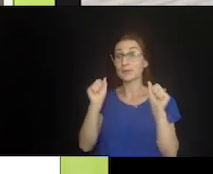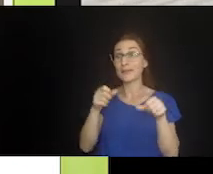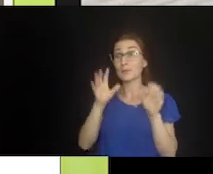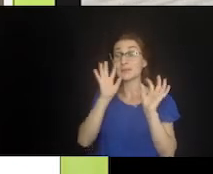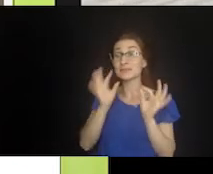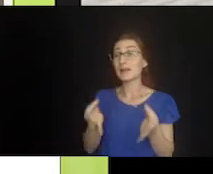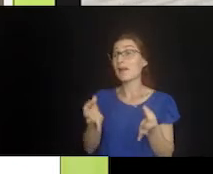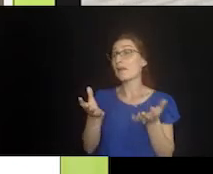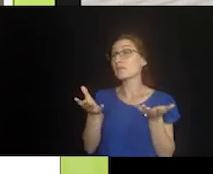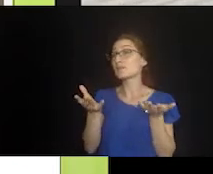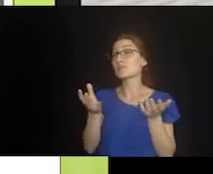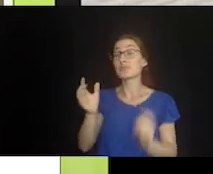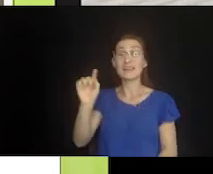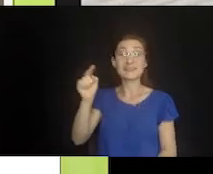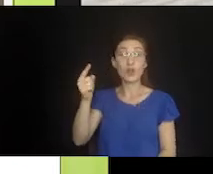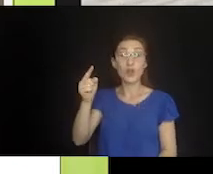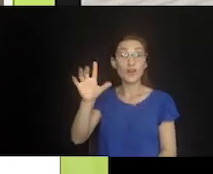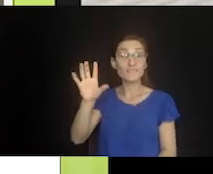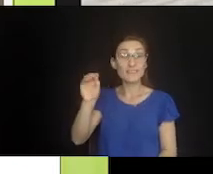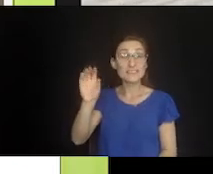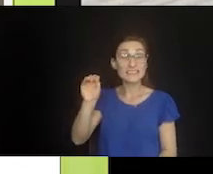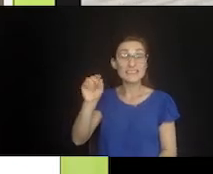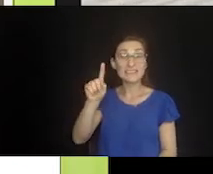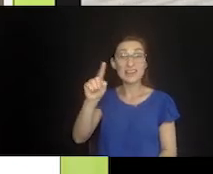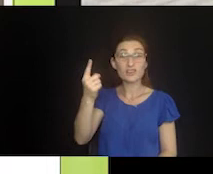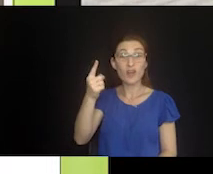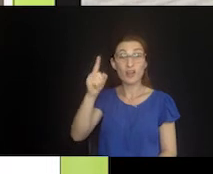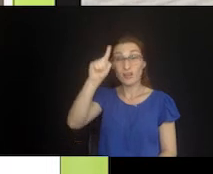hour. Can we settle for